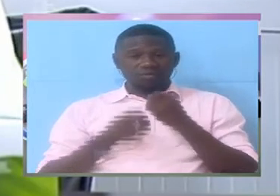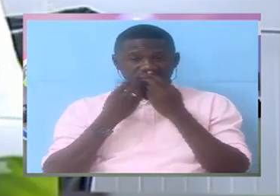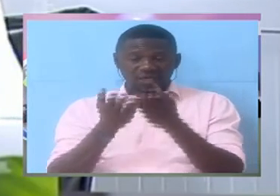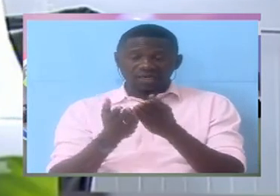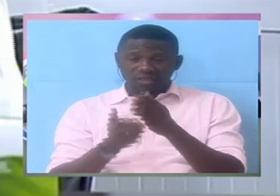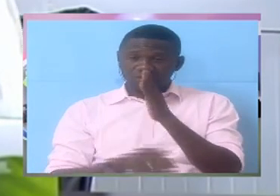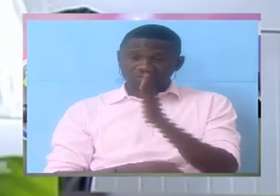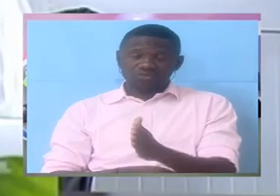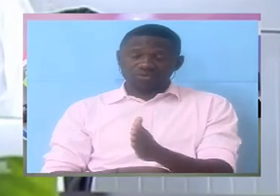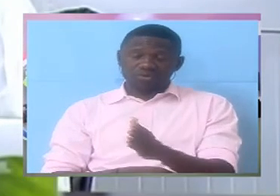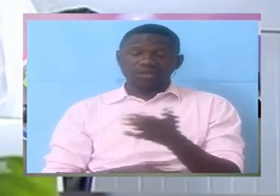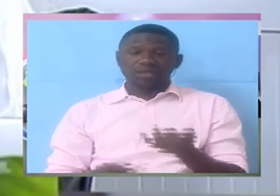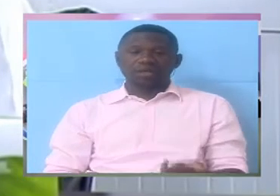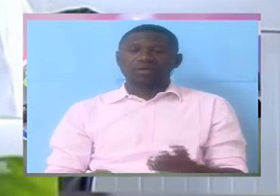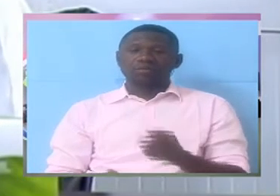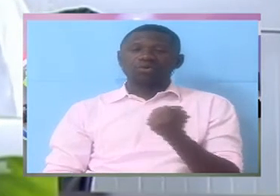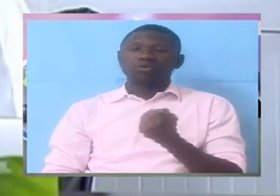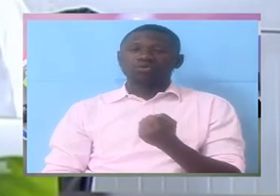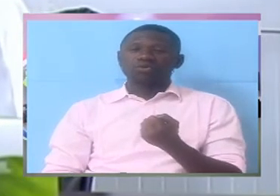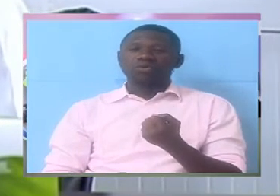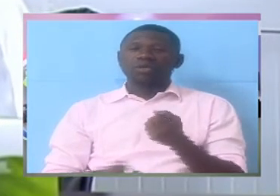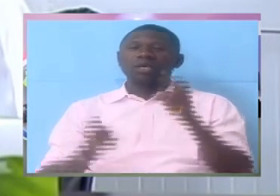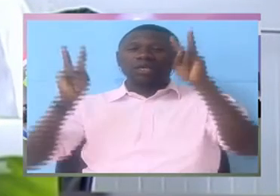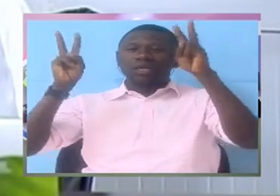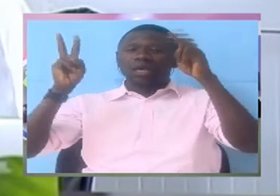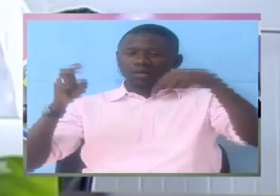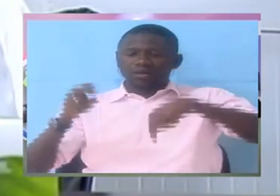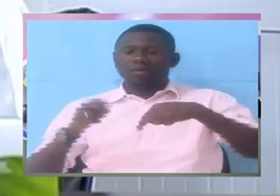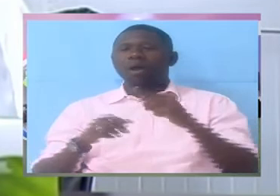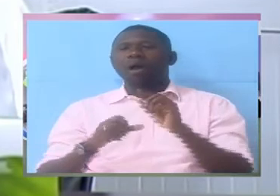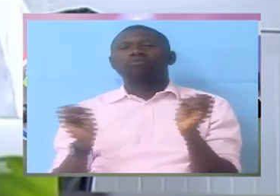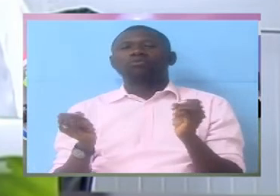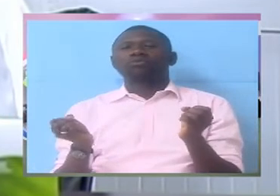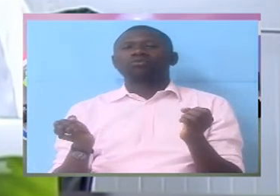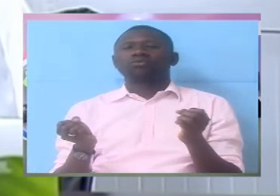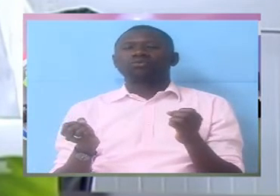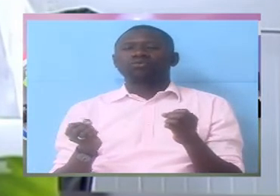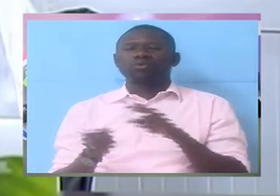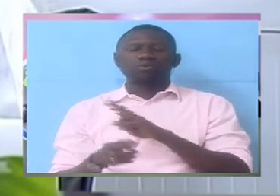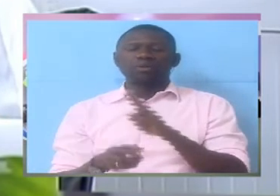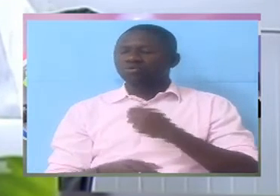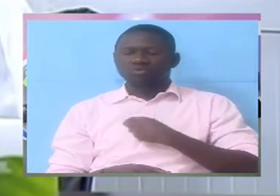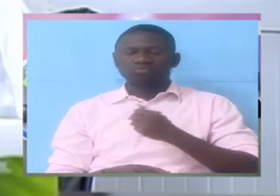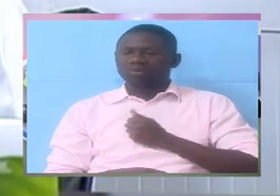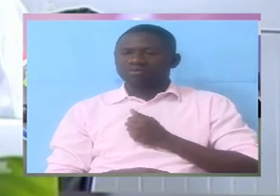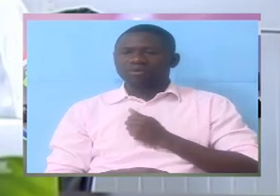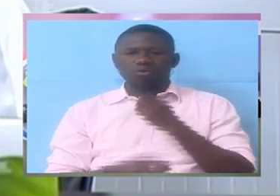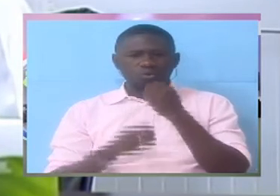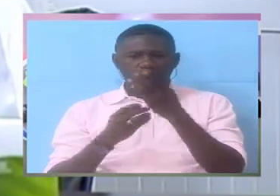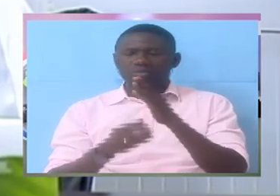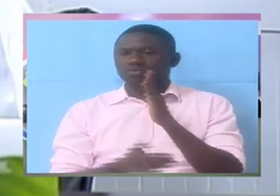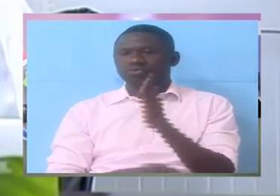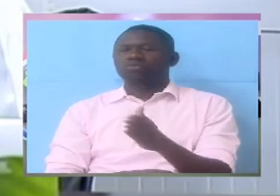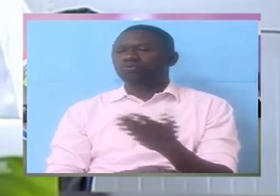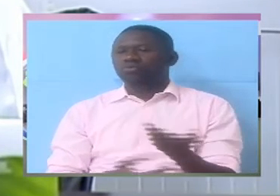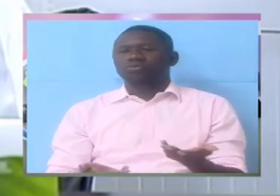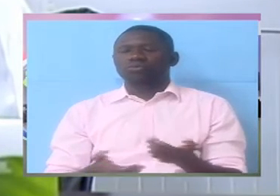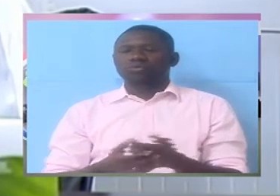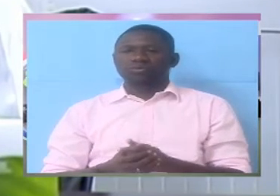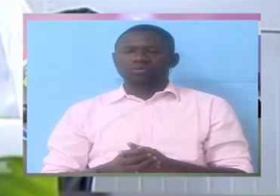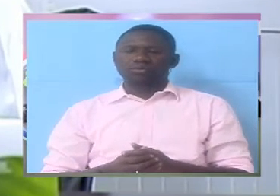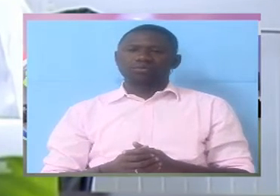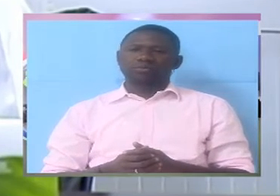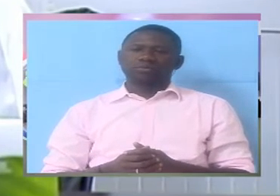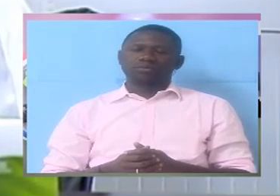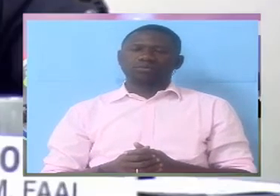Yaya is not before me here. Kadu Yaya tenyati lingula jang wala nante sila la purka tonya fujang. Okay, so the truth